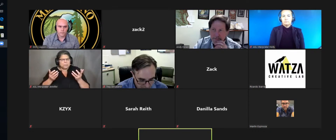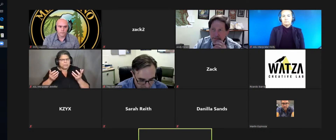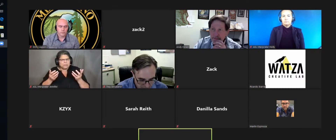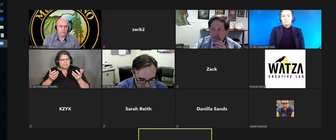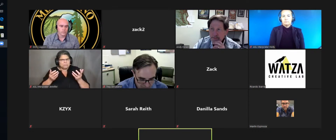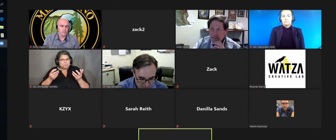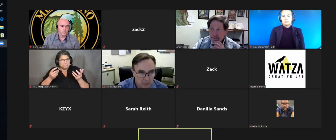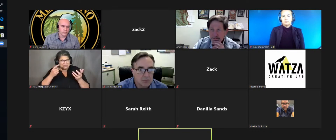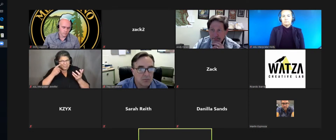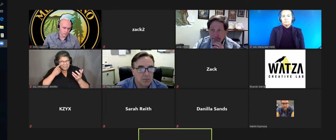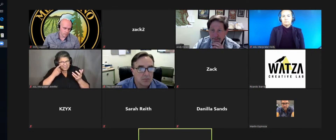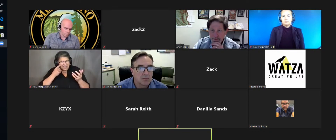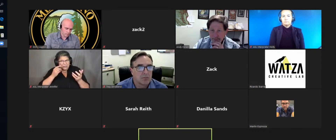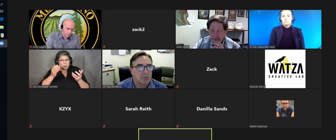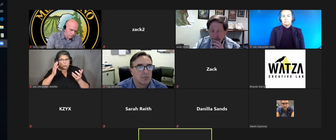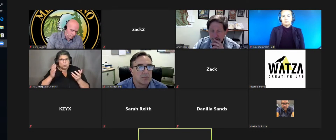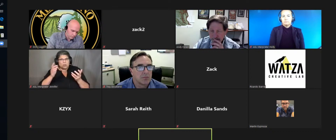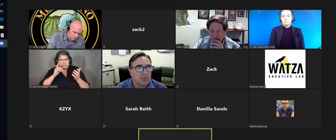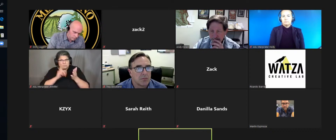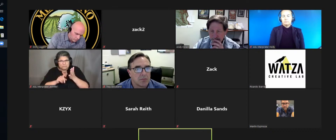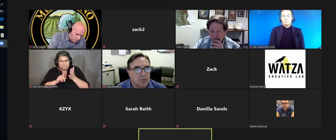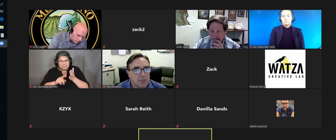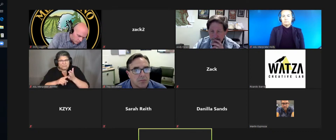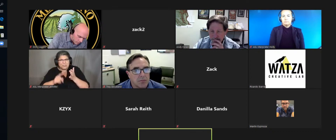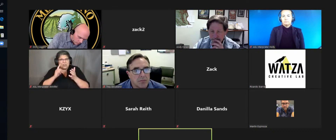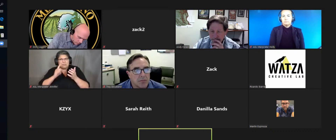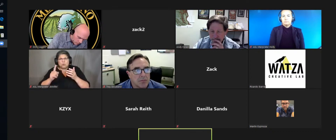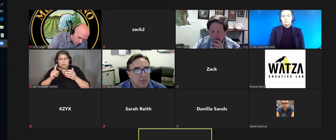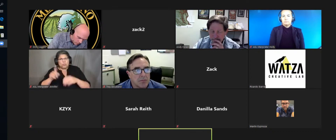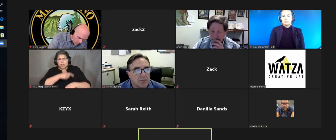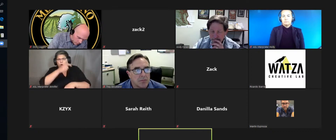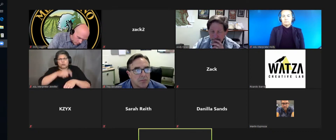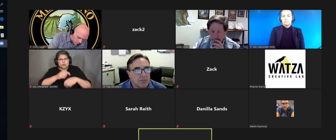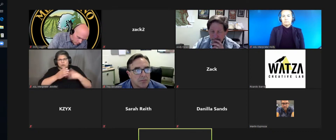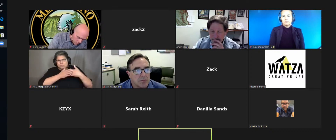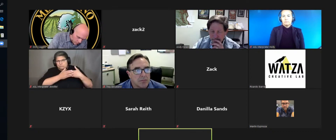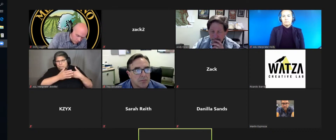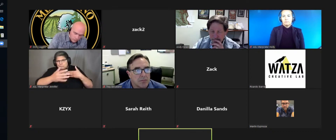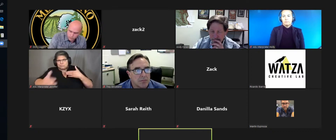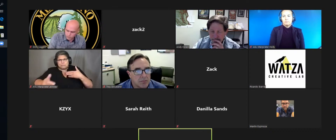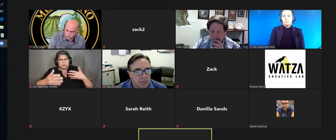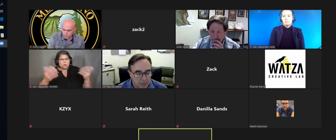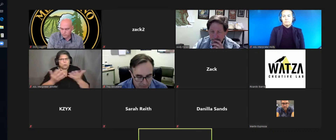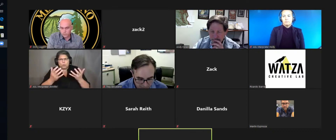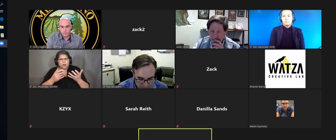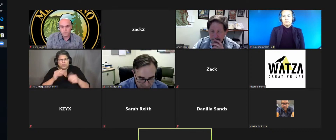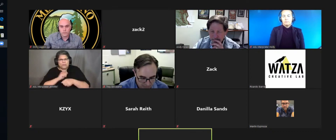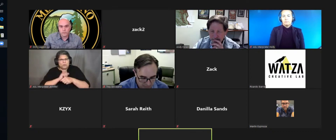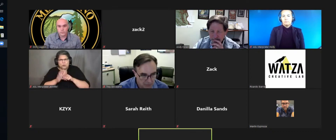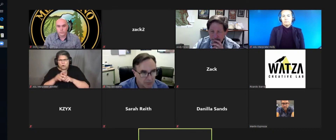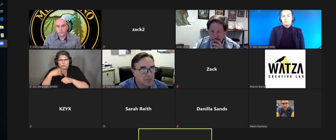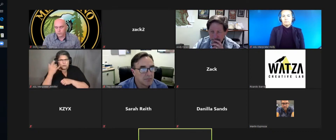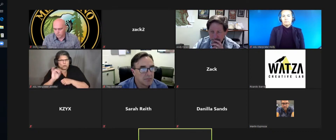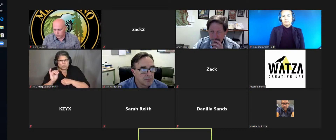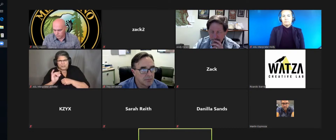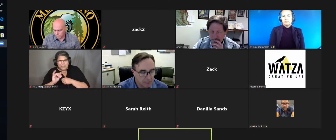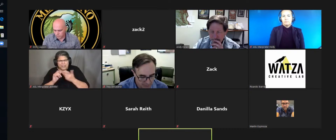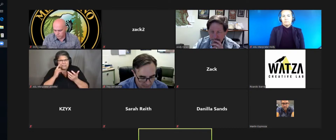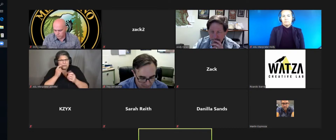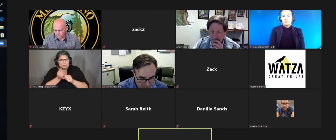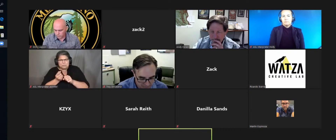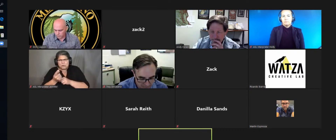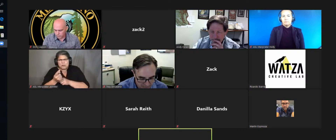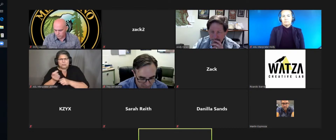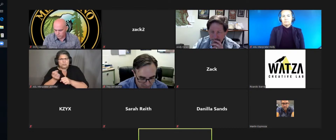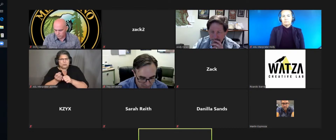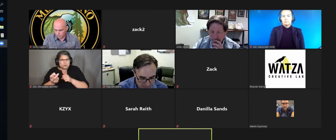looking into the long term of what COVID is going to mean over the next year or 2 years stays with us and the variants continue to proliferate. What role is